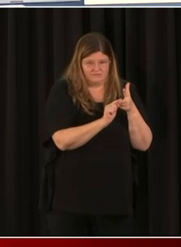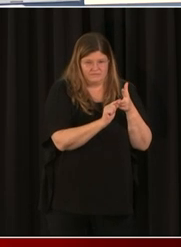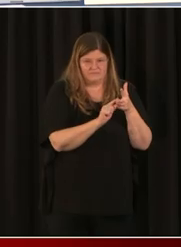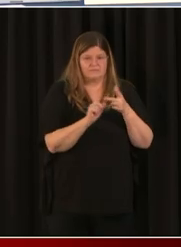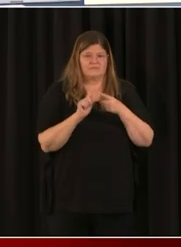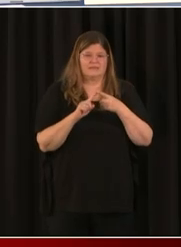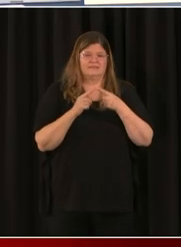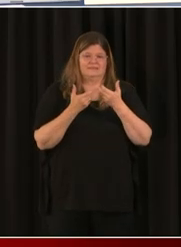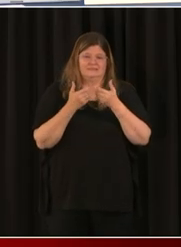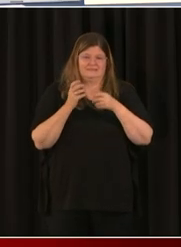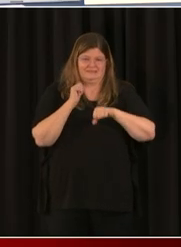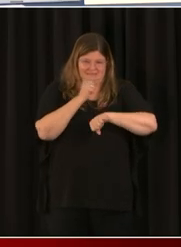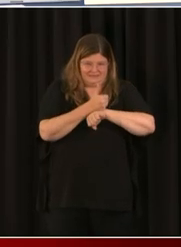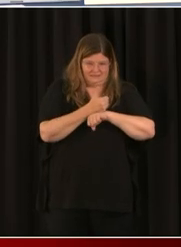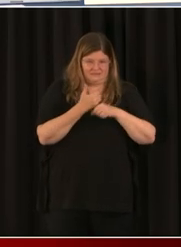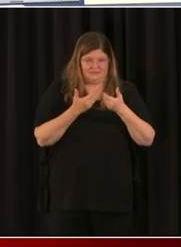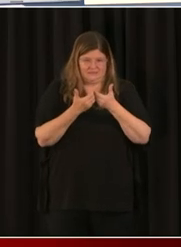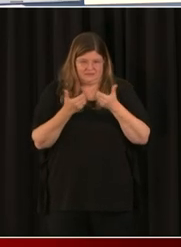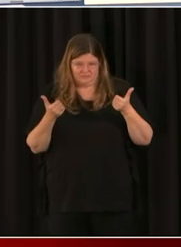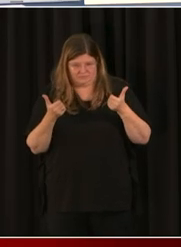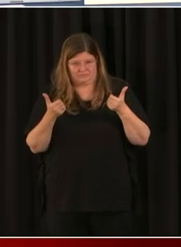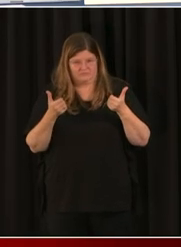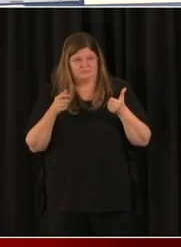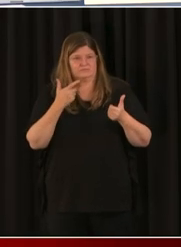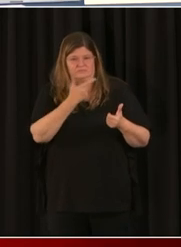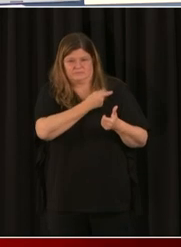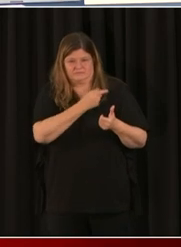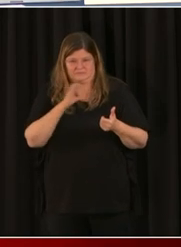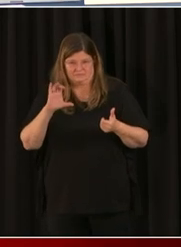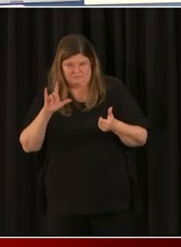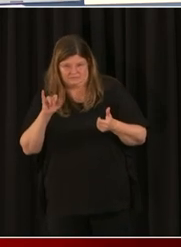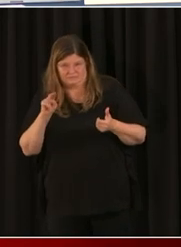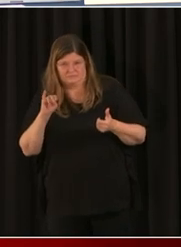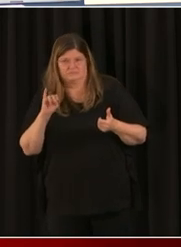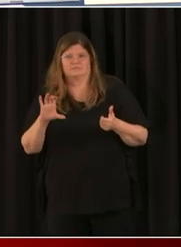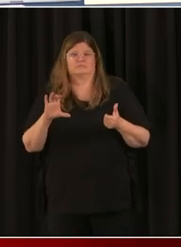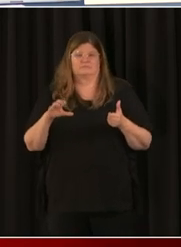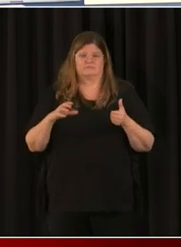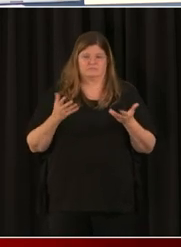up separate vaccination clinics and opportunities for those populations.